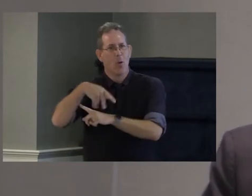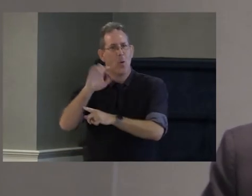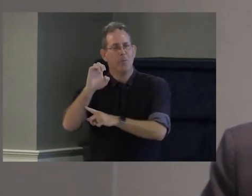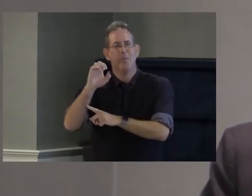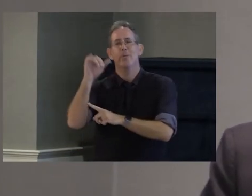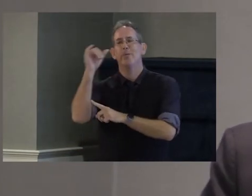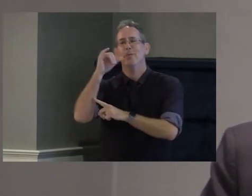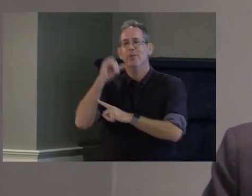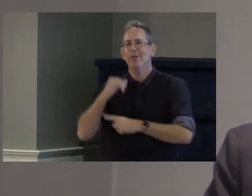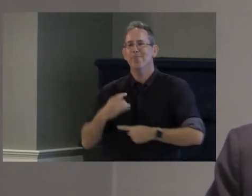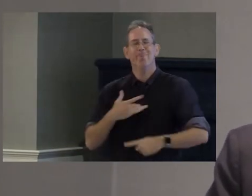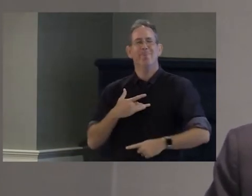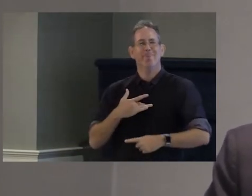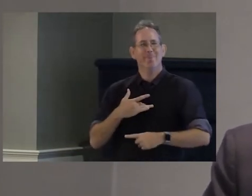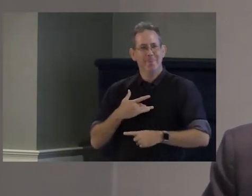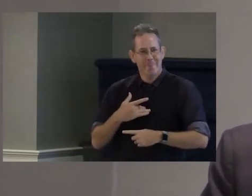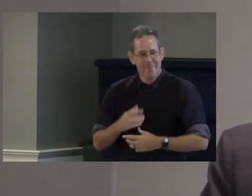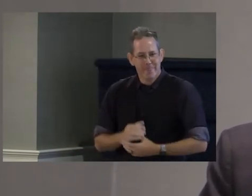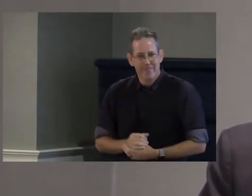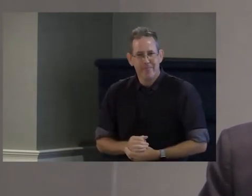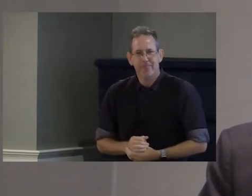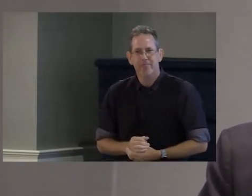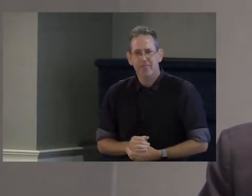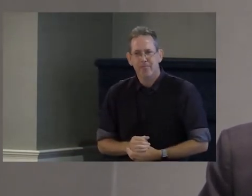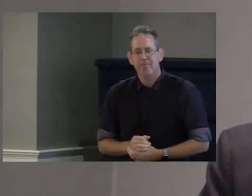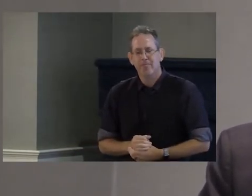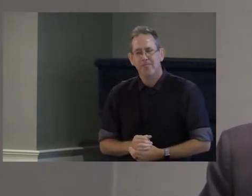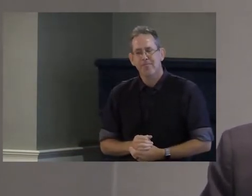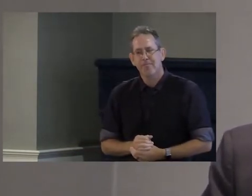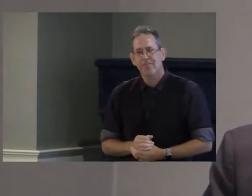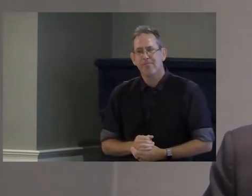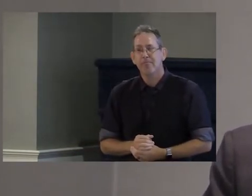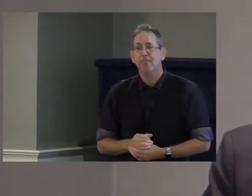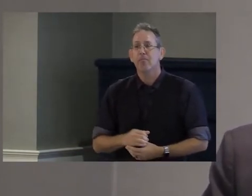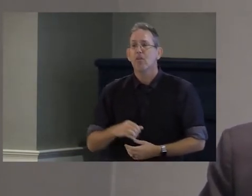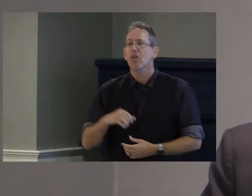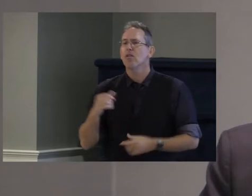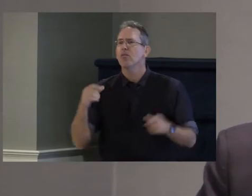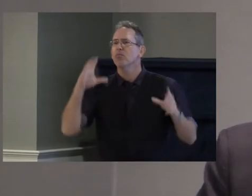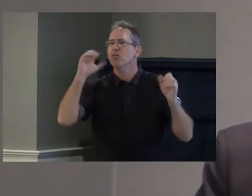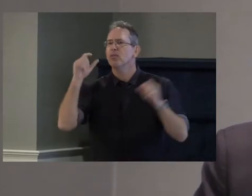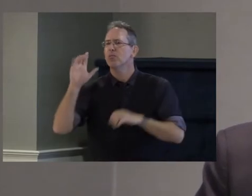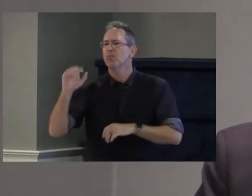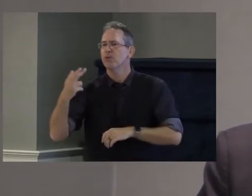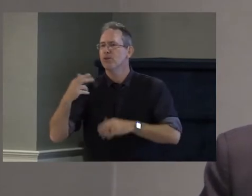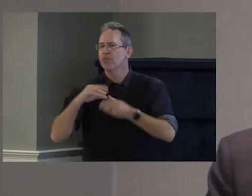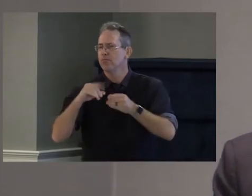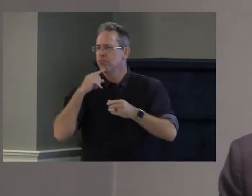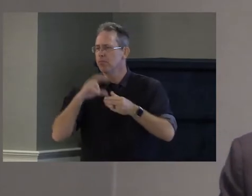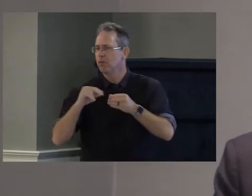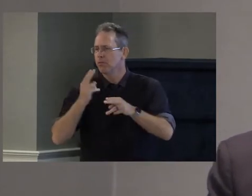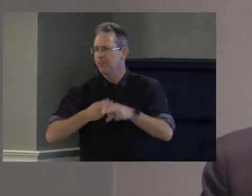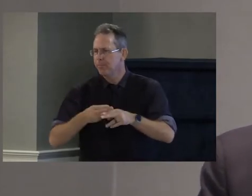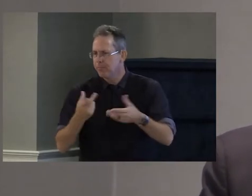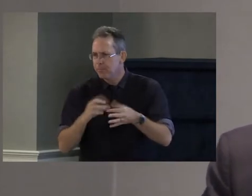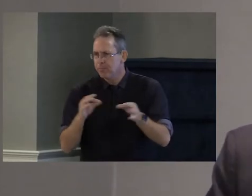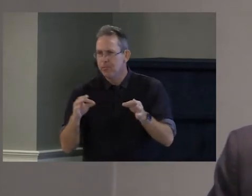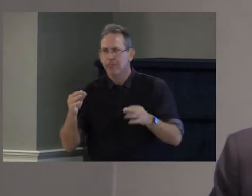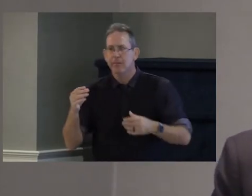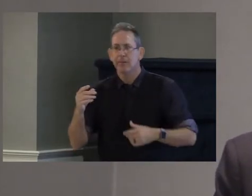And the other thing he said was, and this is a quote because it's not quite as up to, as woke as it should be,